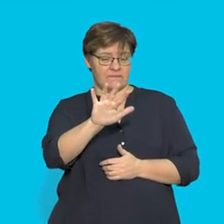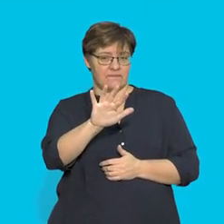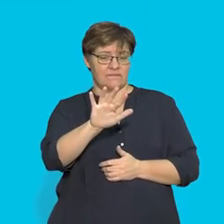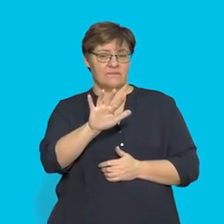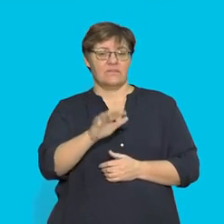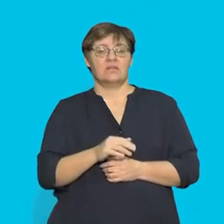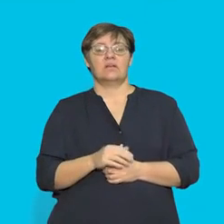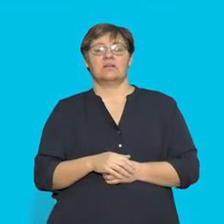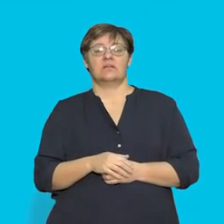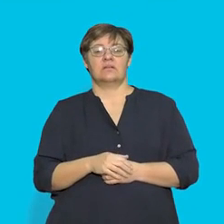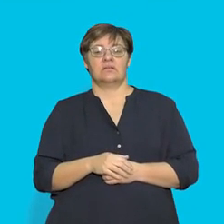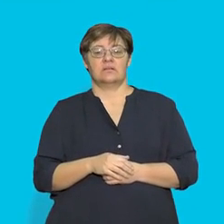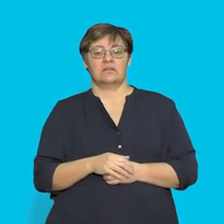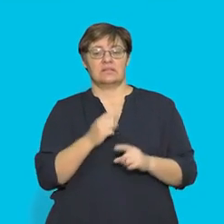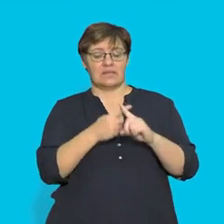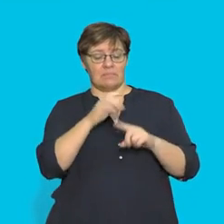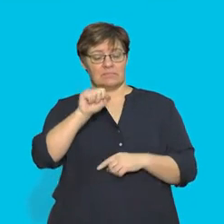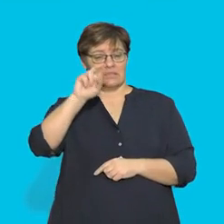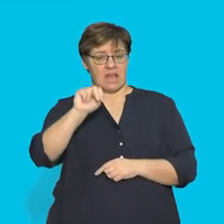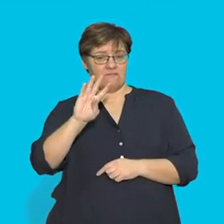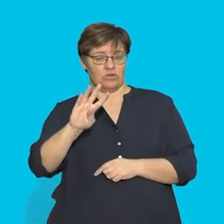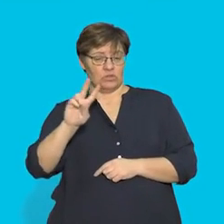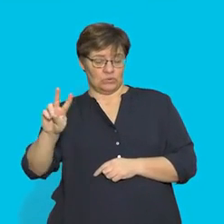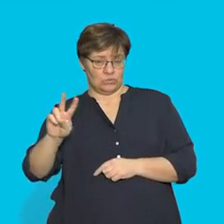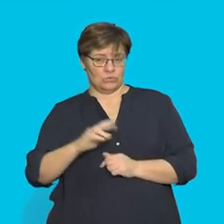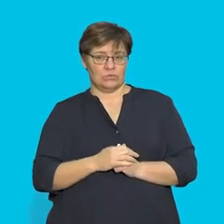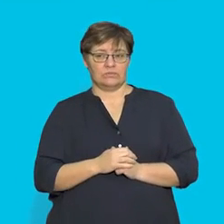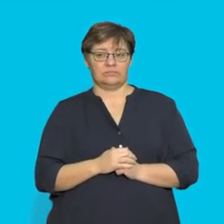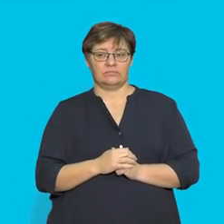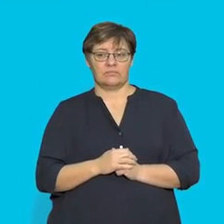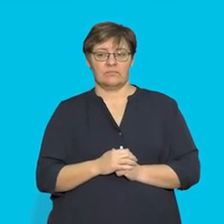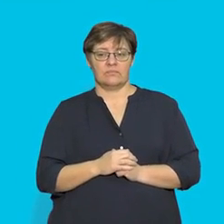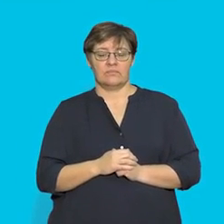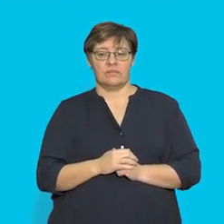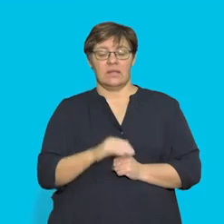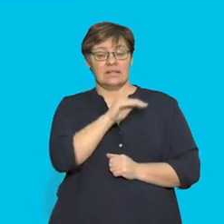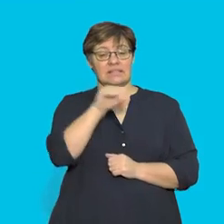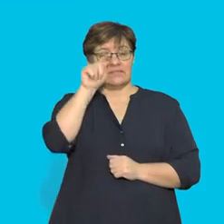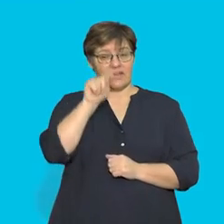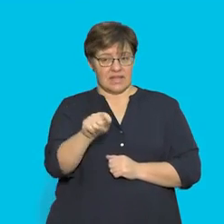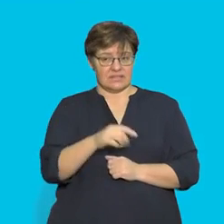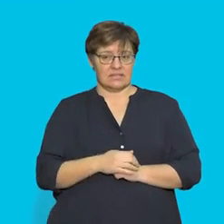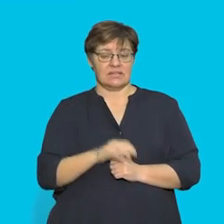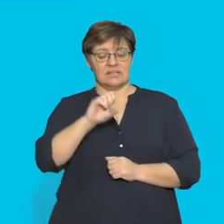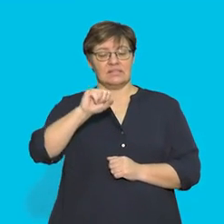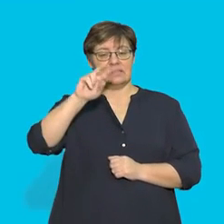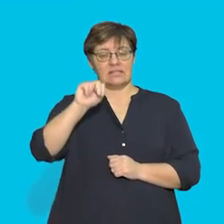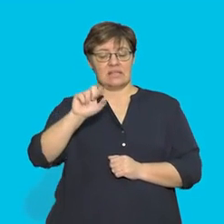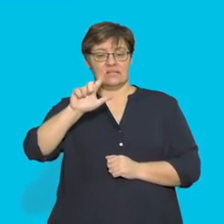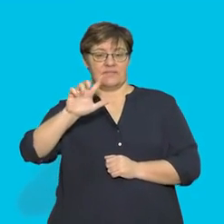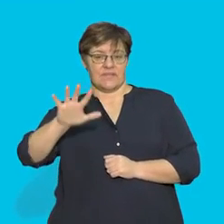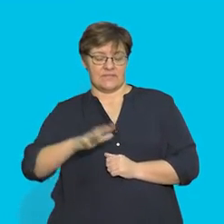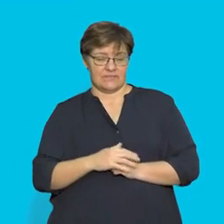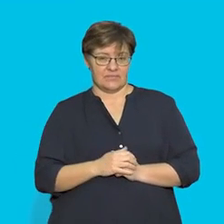68.5 times sine of 42, and that's got to be divided by